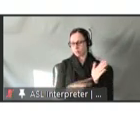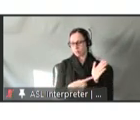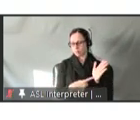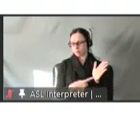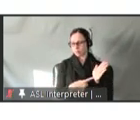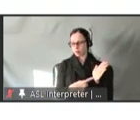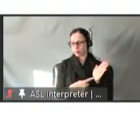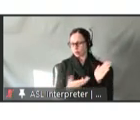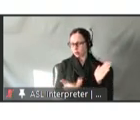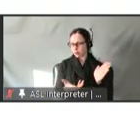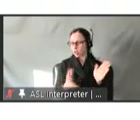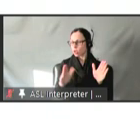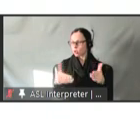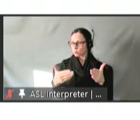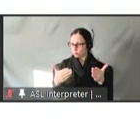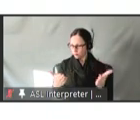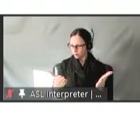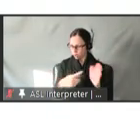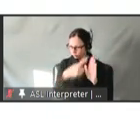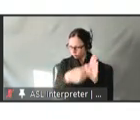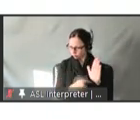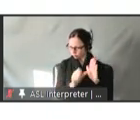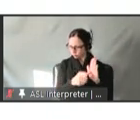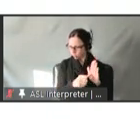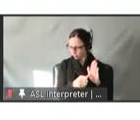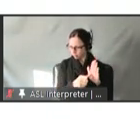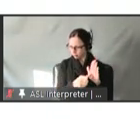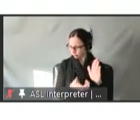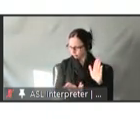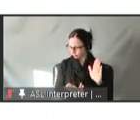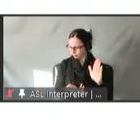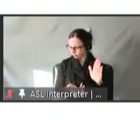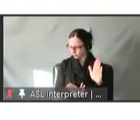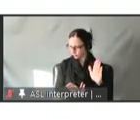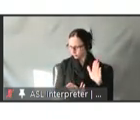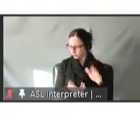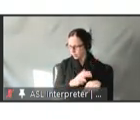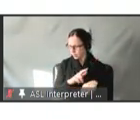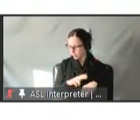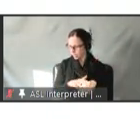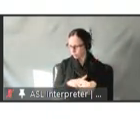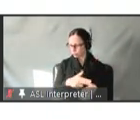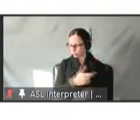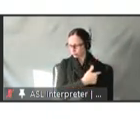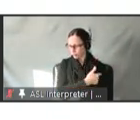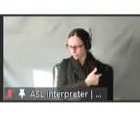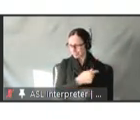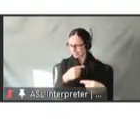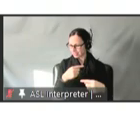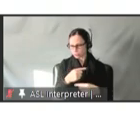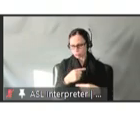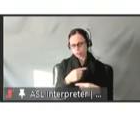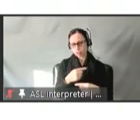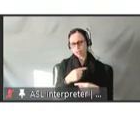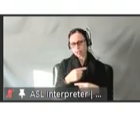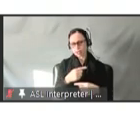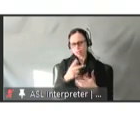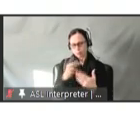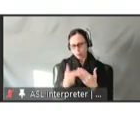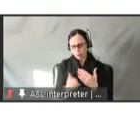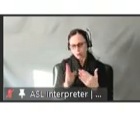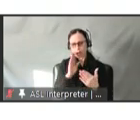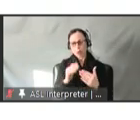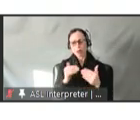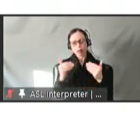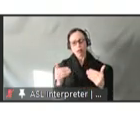a written update was provided, and just highlight this, that the National Vaccine Injury Compensation Programs continues to process an increased